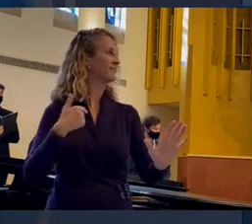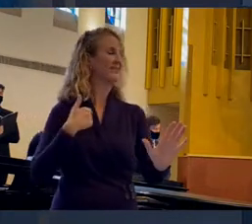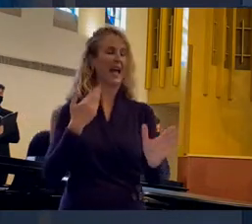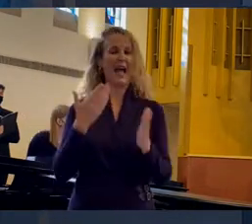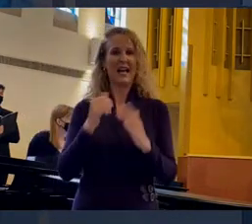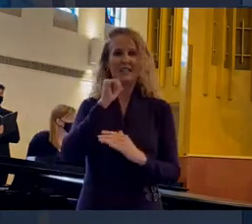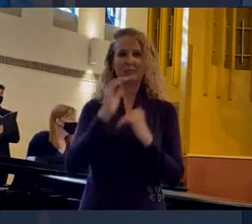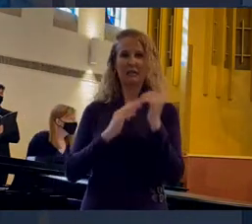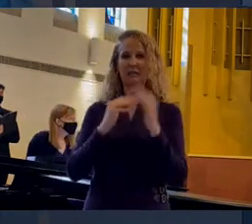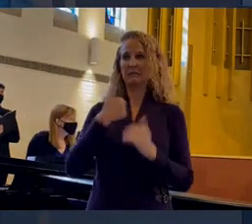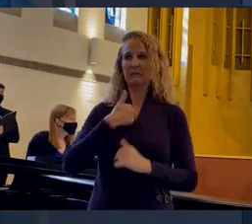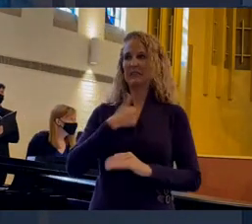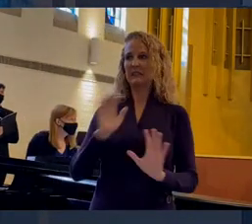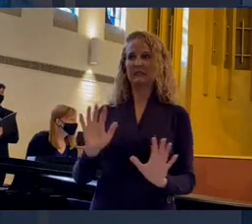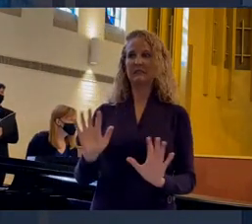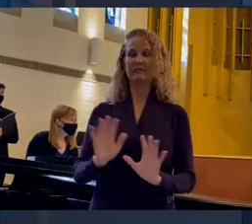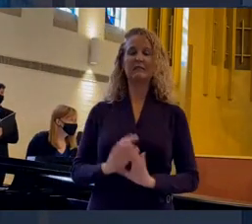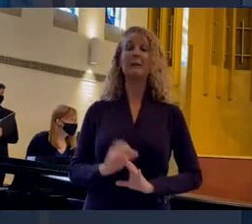least comfortable.